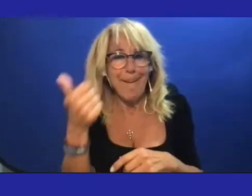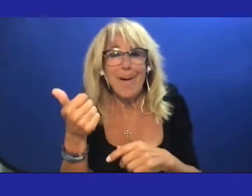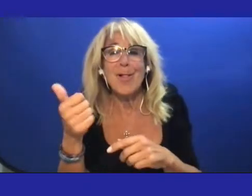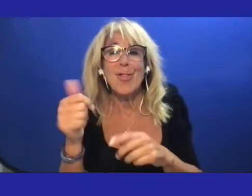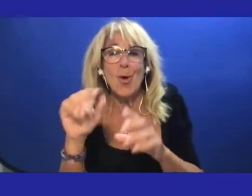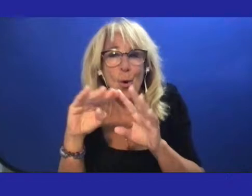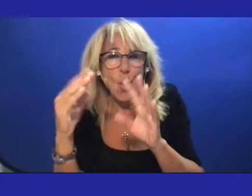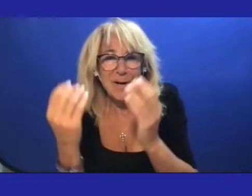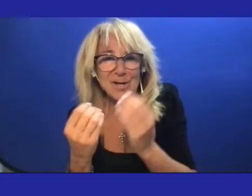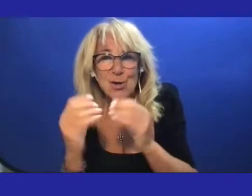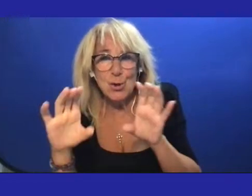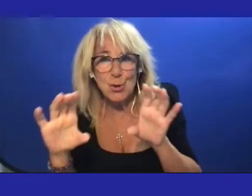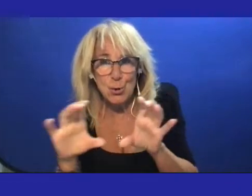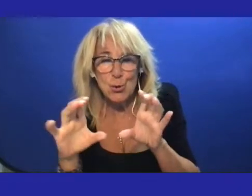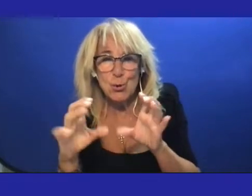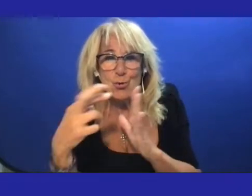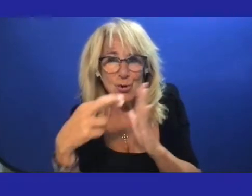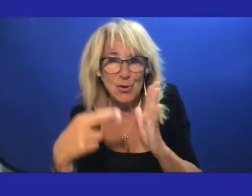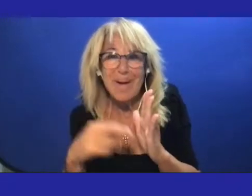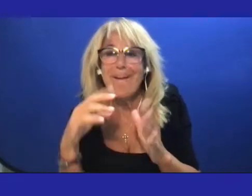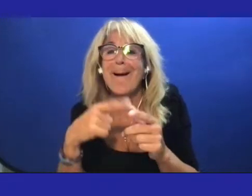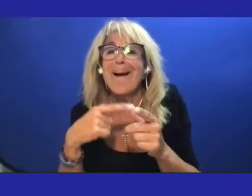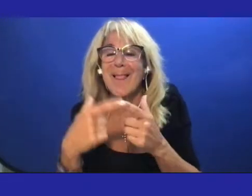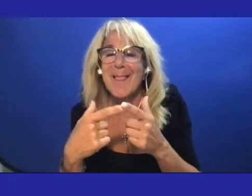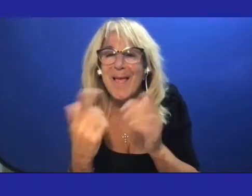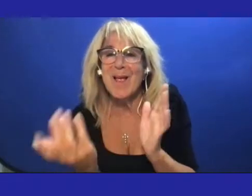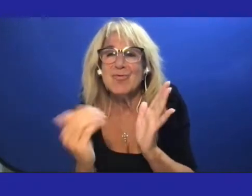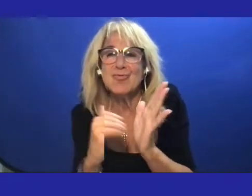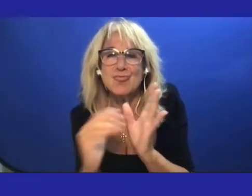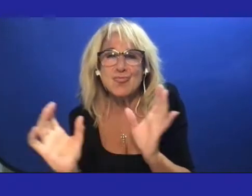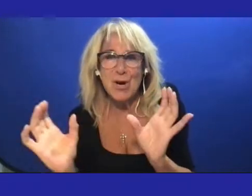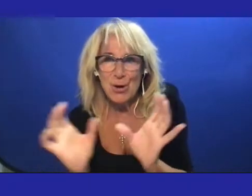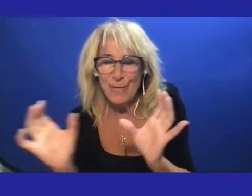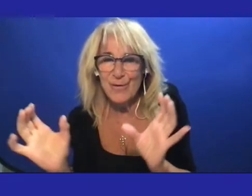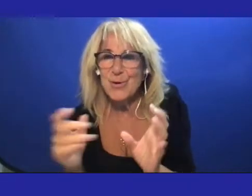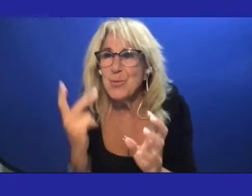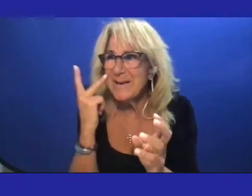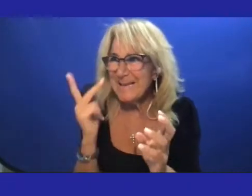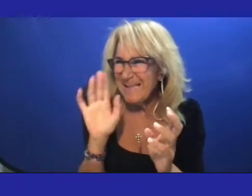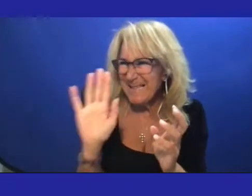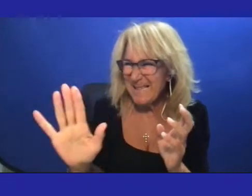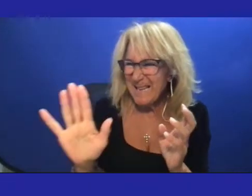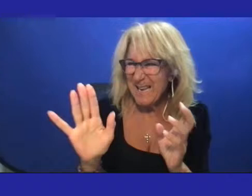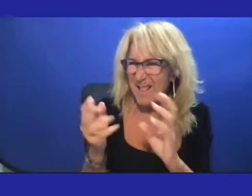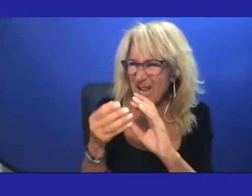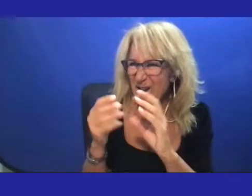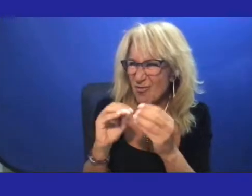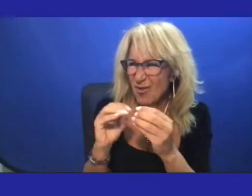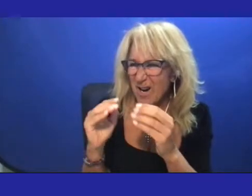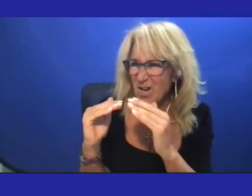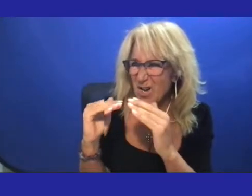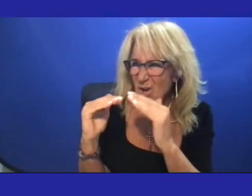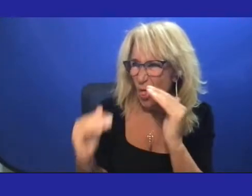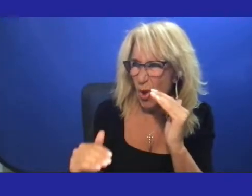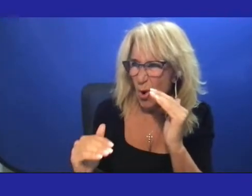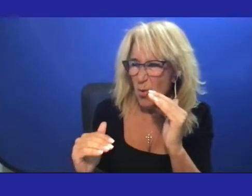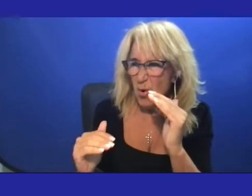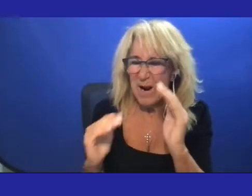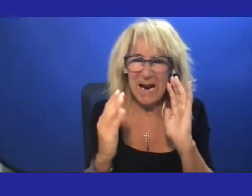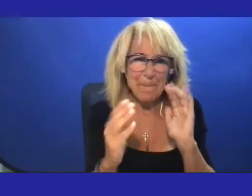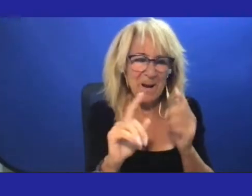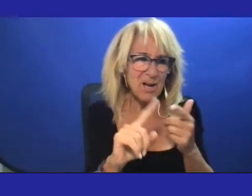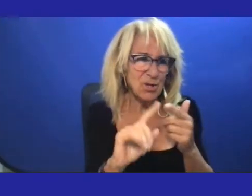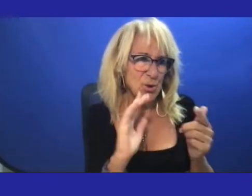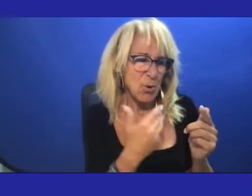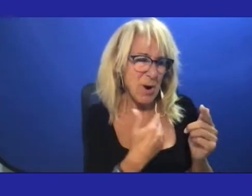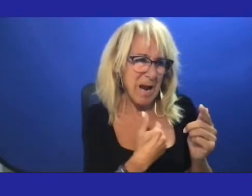then the renewals. And we see that the renewal rate with those organizations is lower than it is for our own enrollers or H&H.